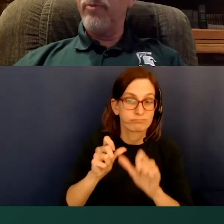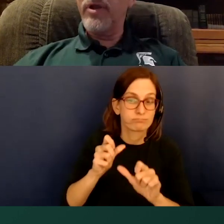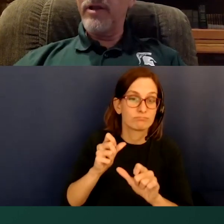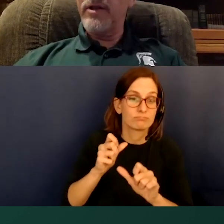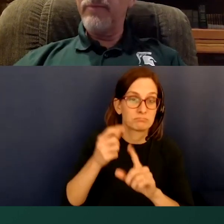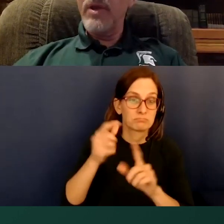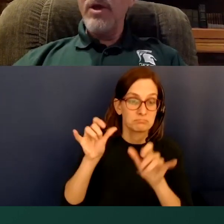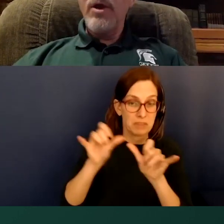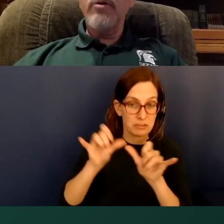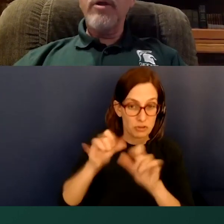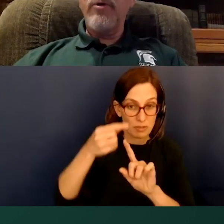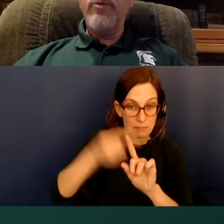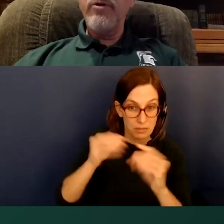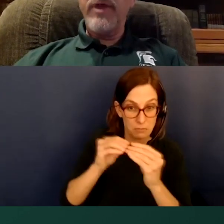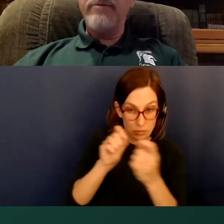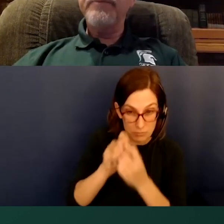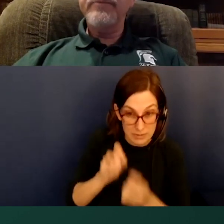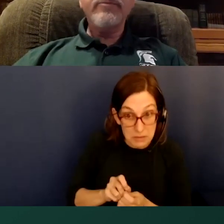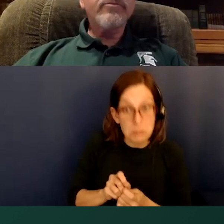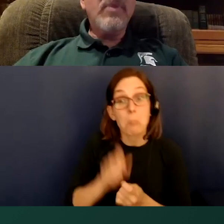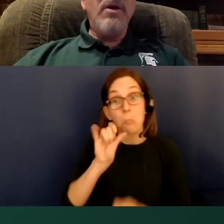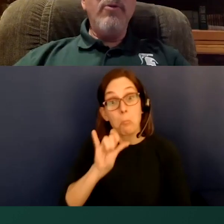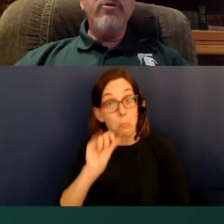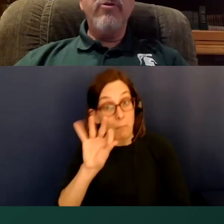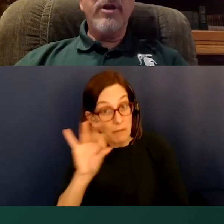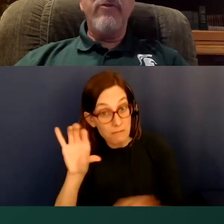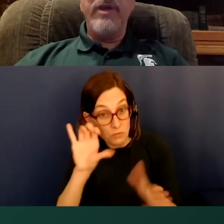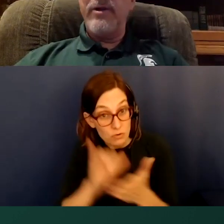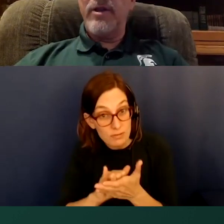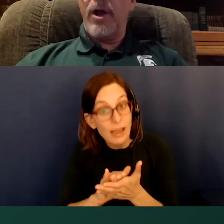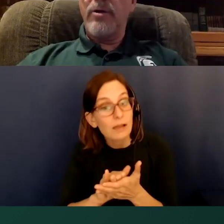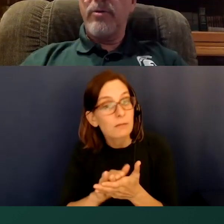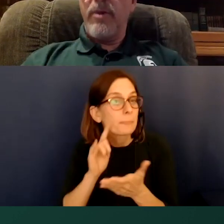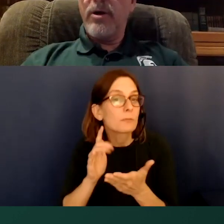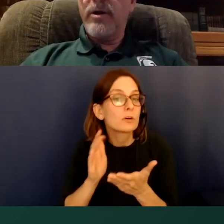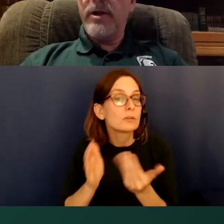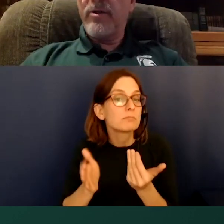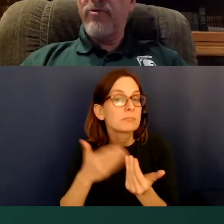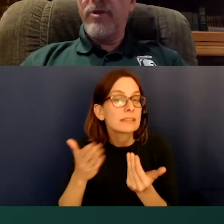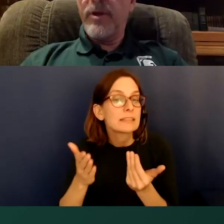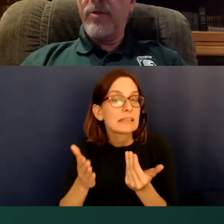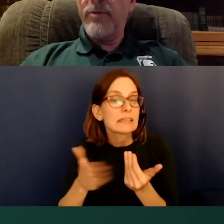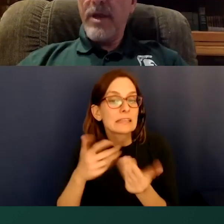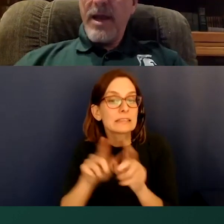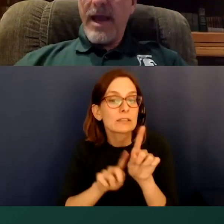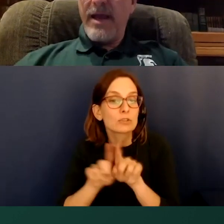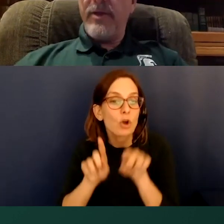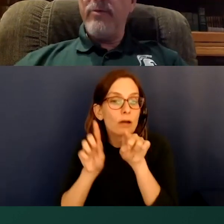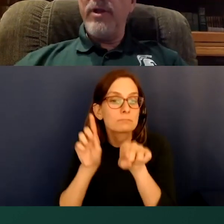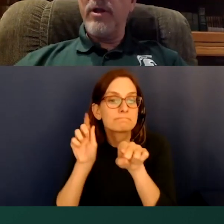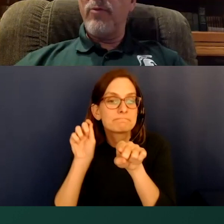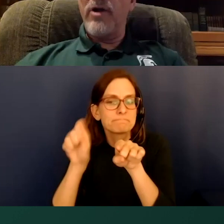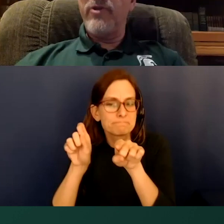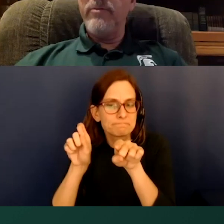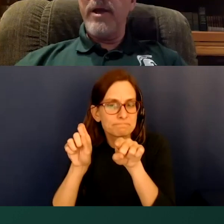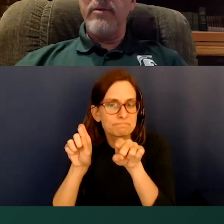much more precisely. So suppose we do that. We'll choose a convenient star to mark. Let's choose this one. And then